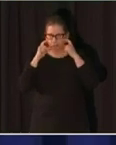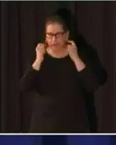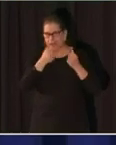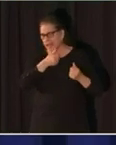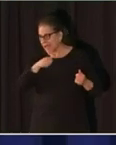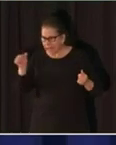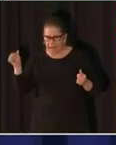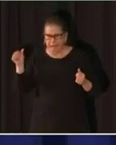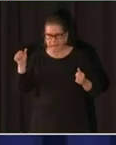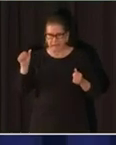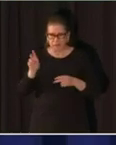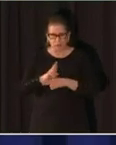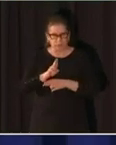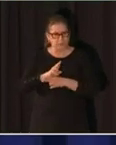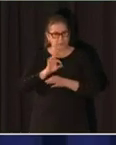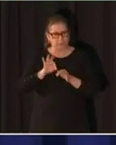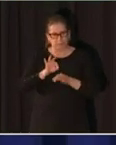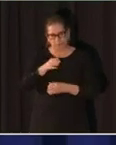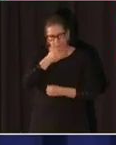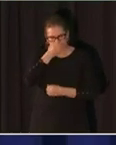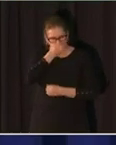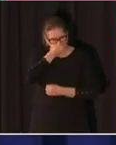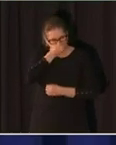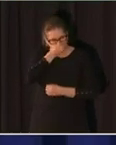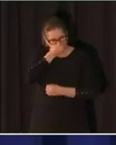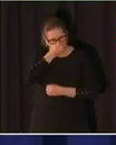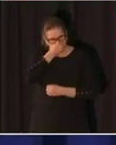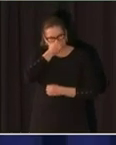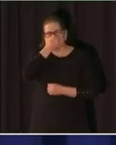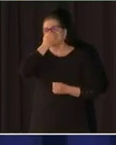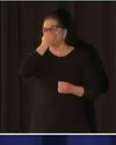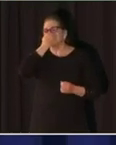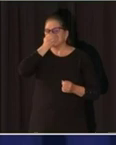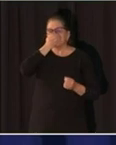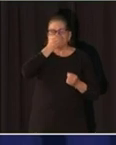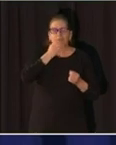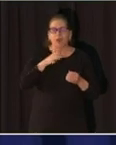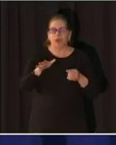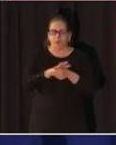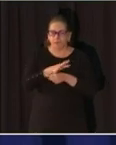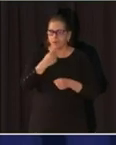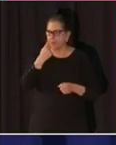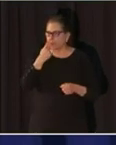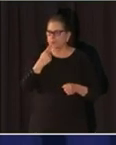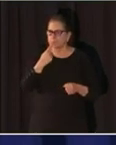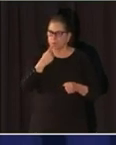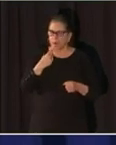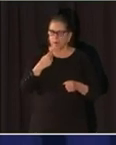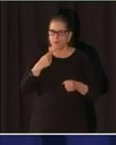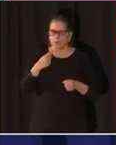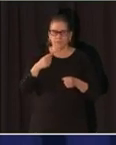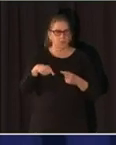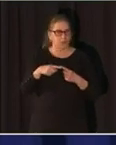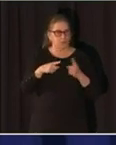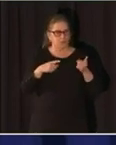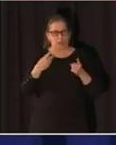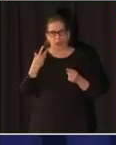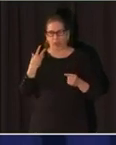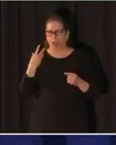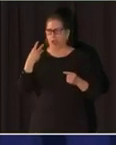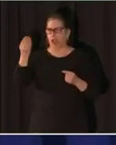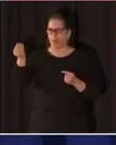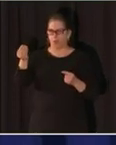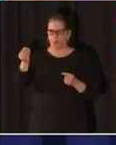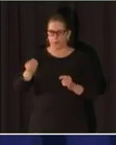how to cover your face appropriately is critically important. So we want to make sure that everybody knows who should use which types of mask, and